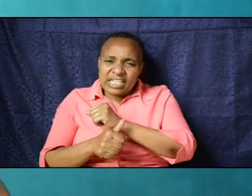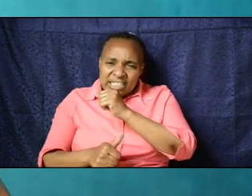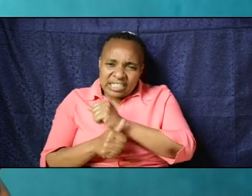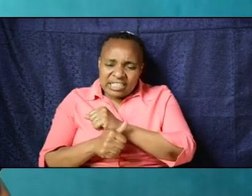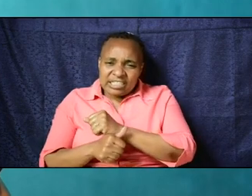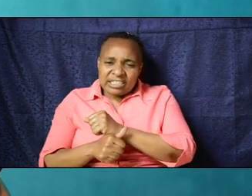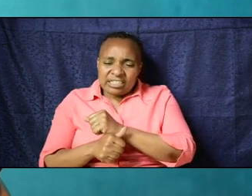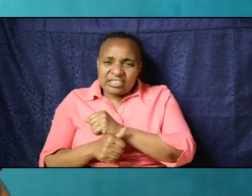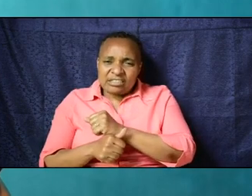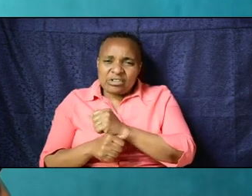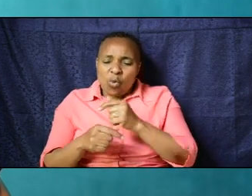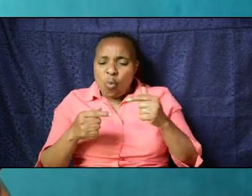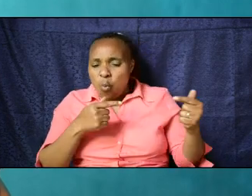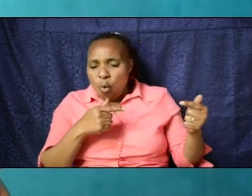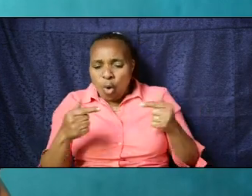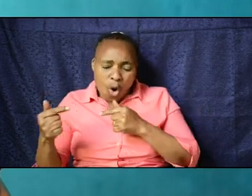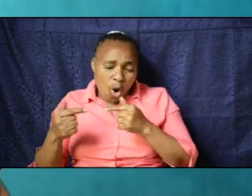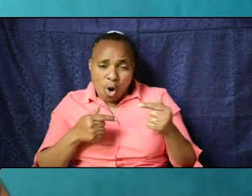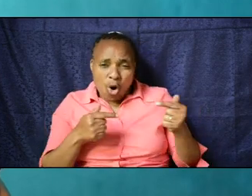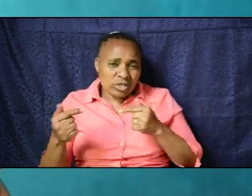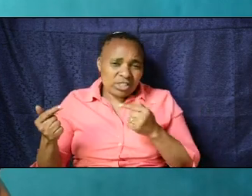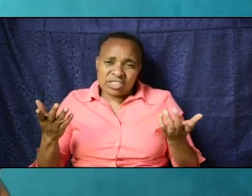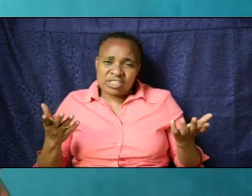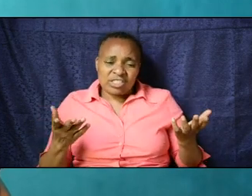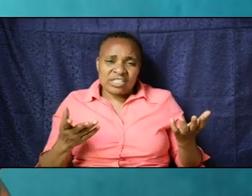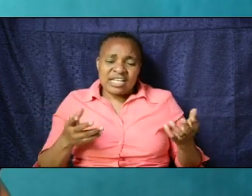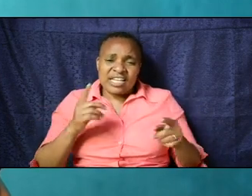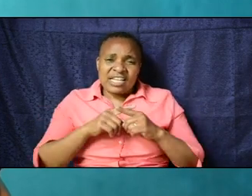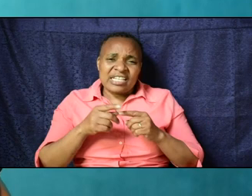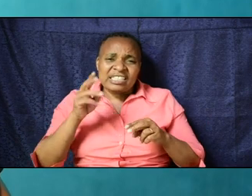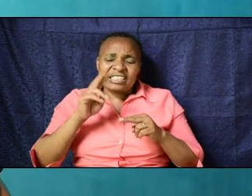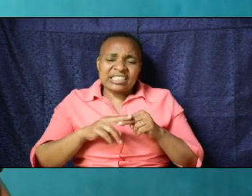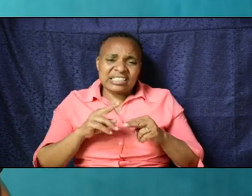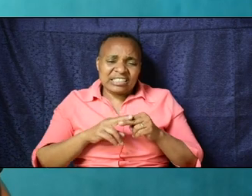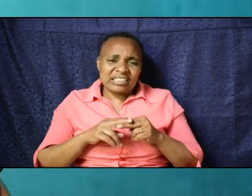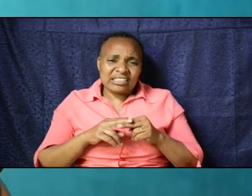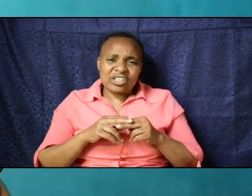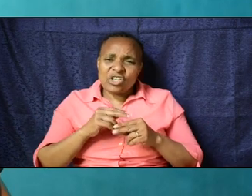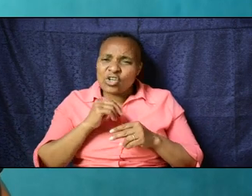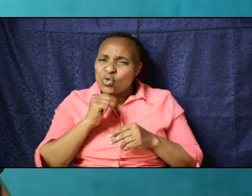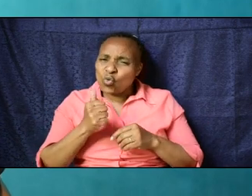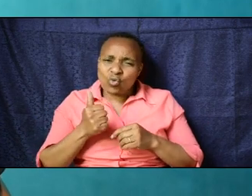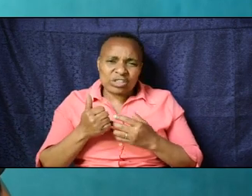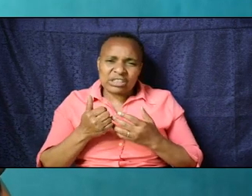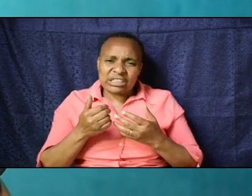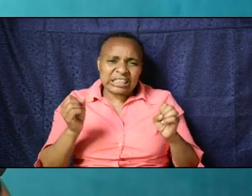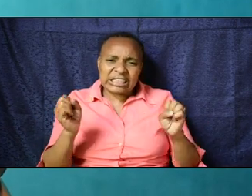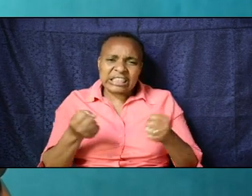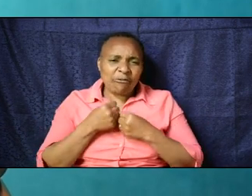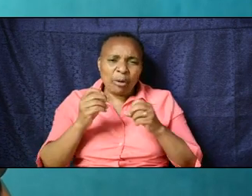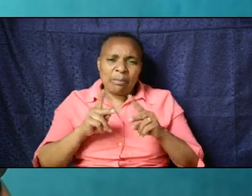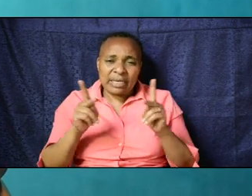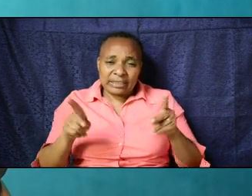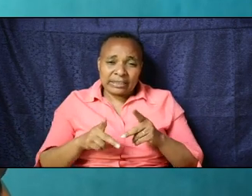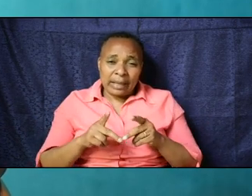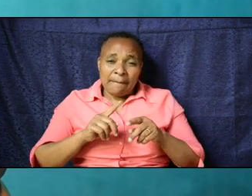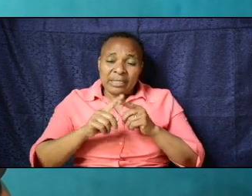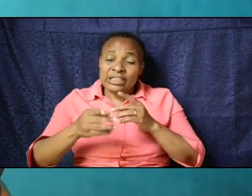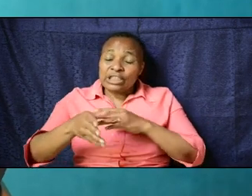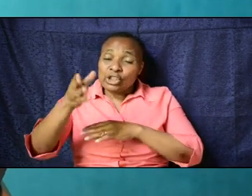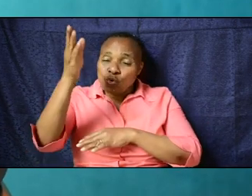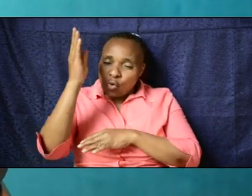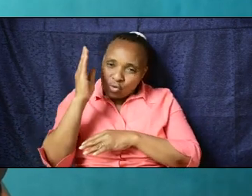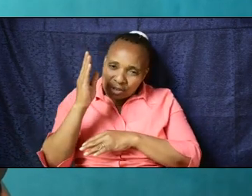rough, and there are wars sometimes. He's sitting in the most secure place. True. But this is God, the